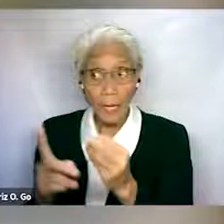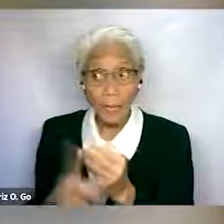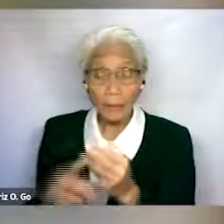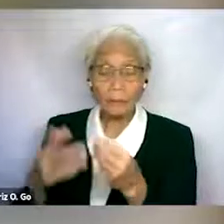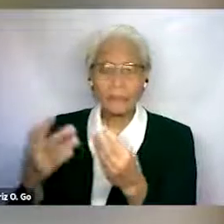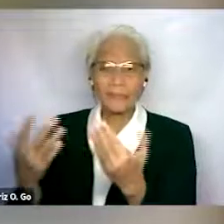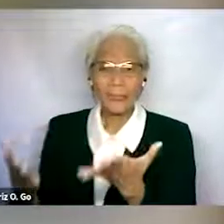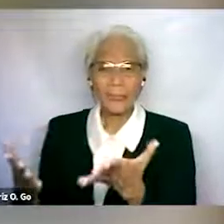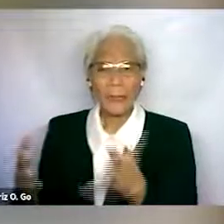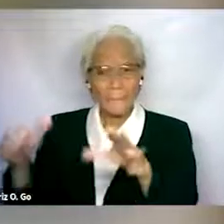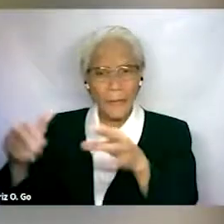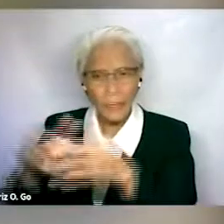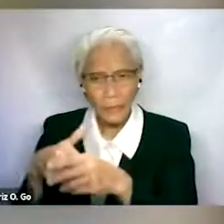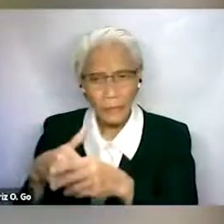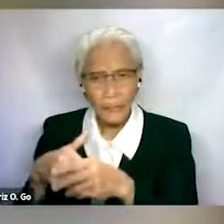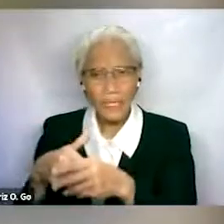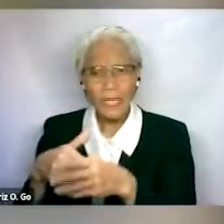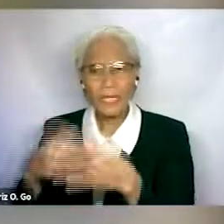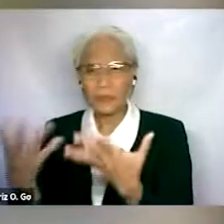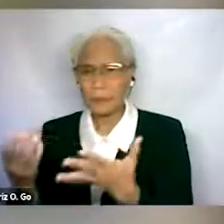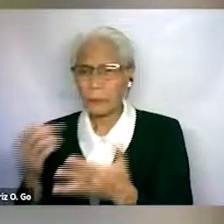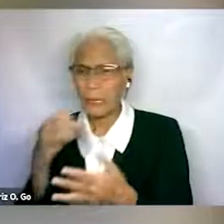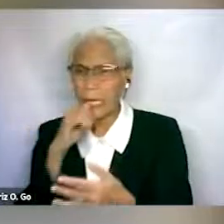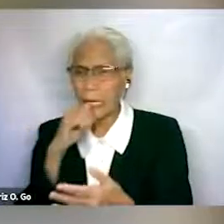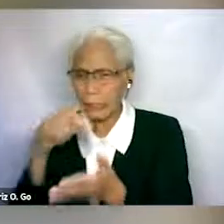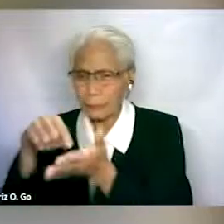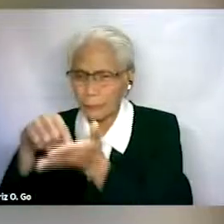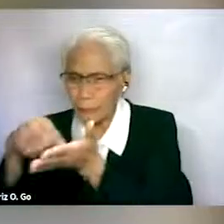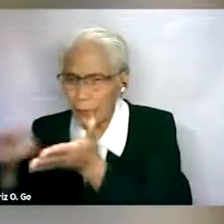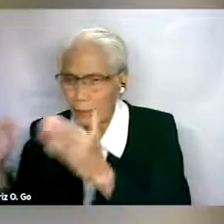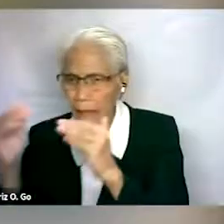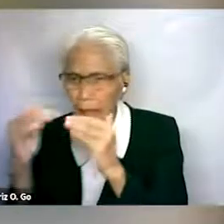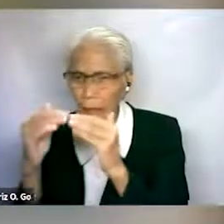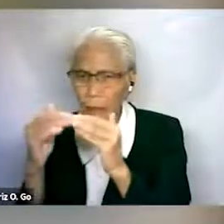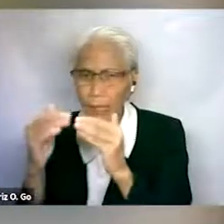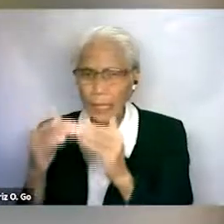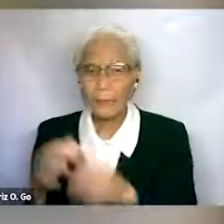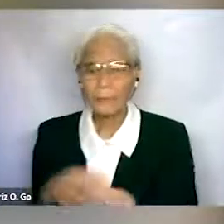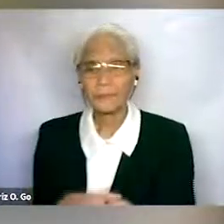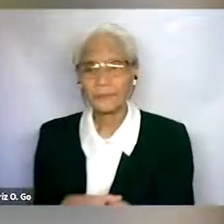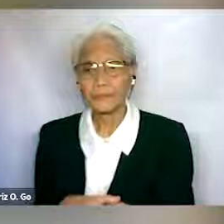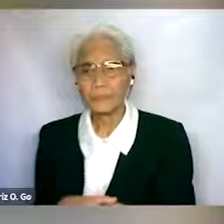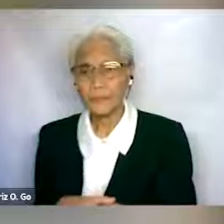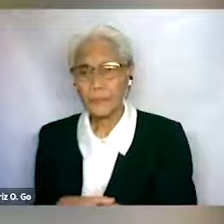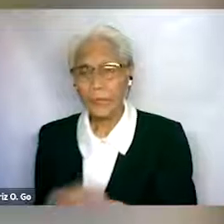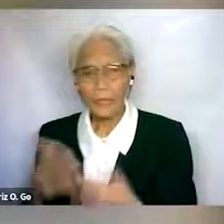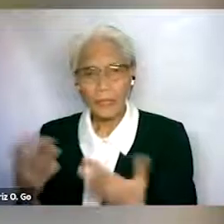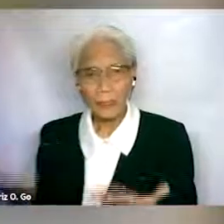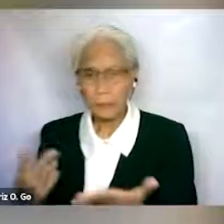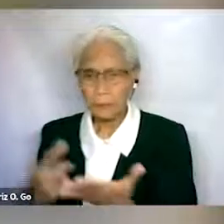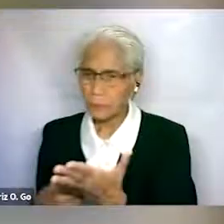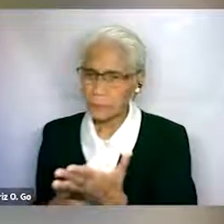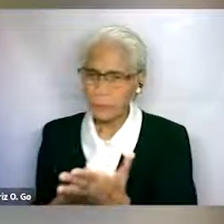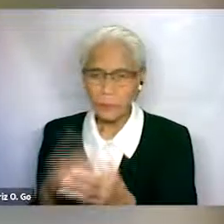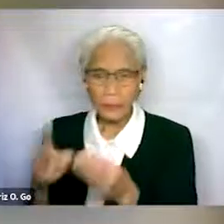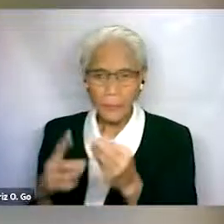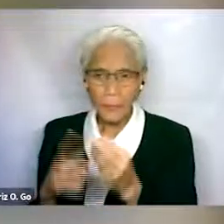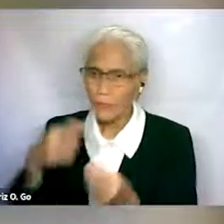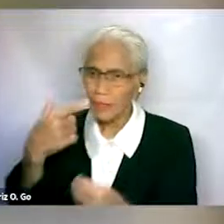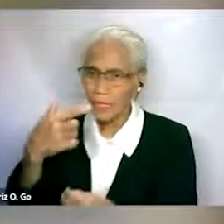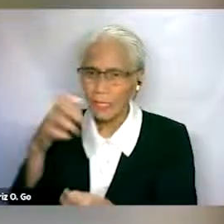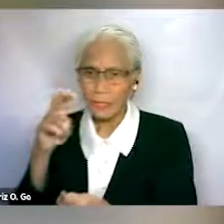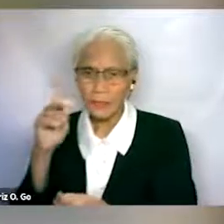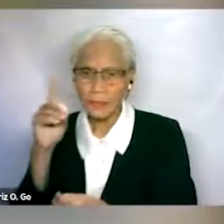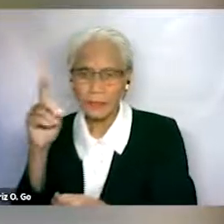continuing obligation to address harmful stereotypes, and it mandates the states to transform social and cultural patterns